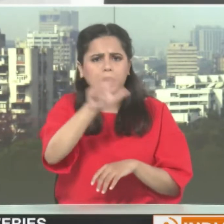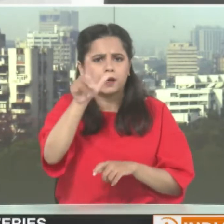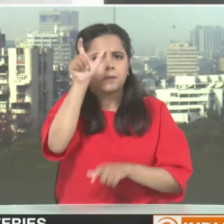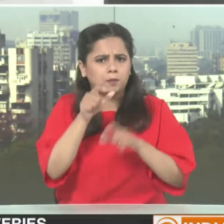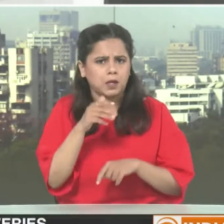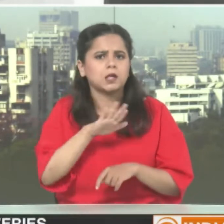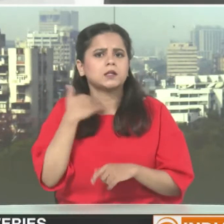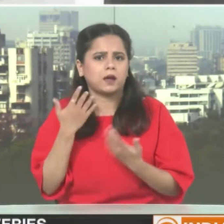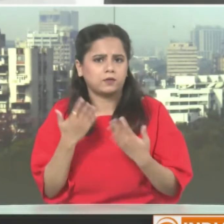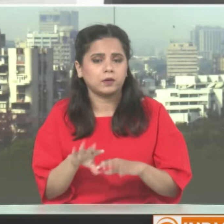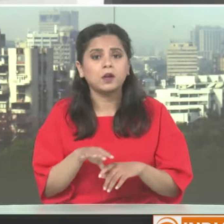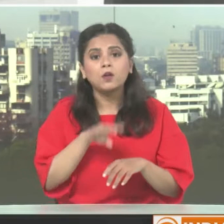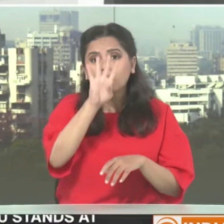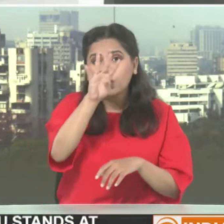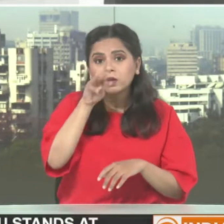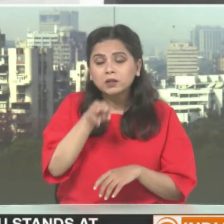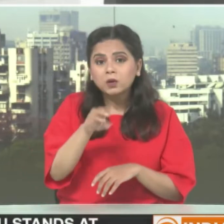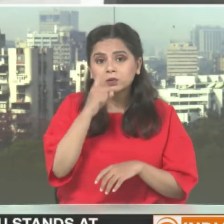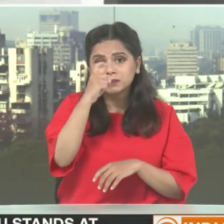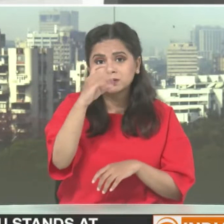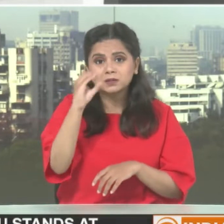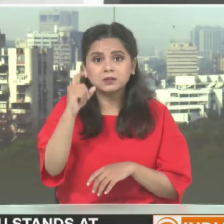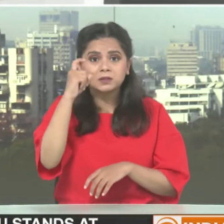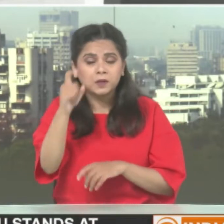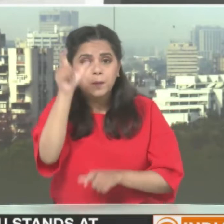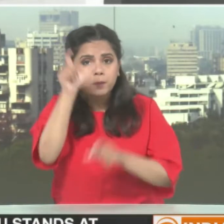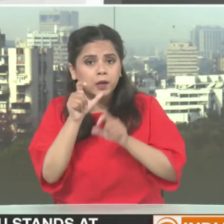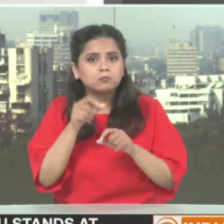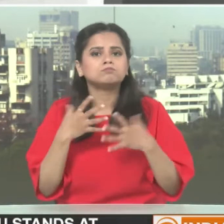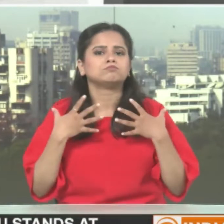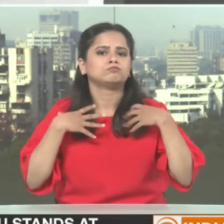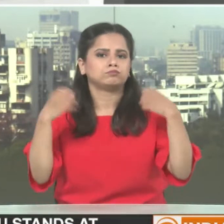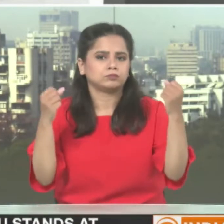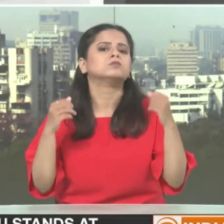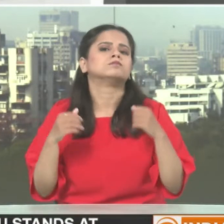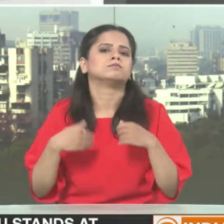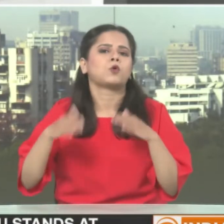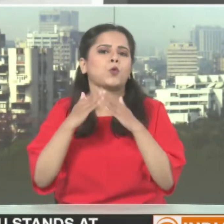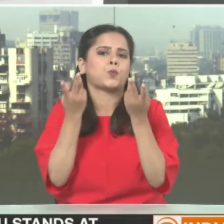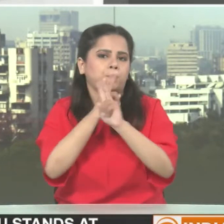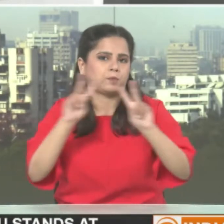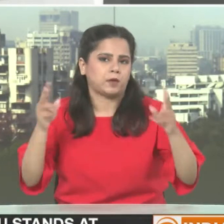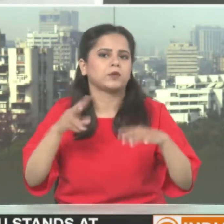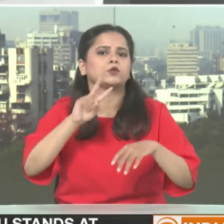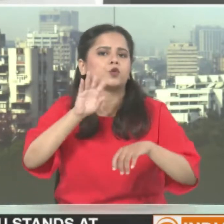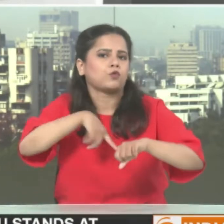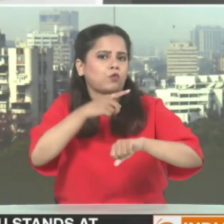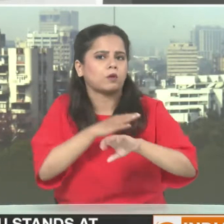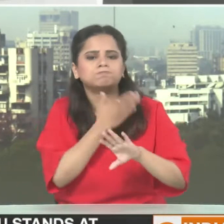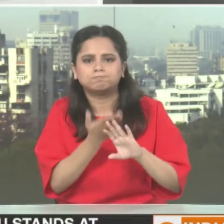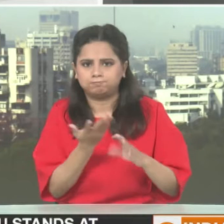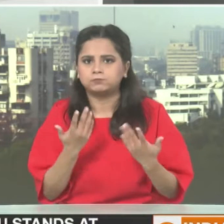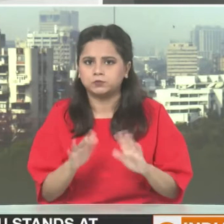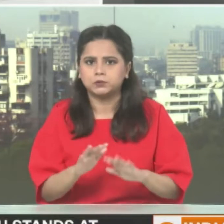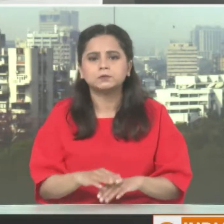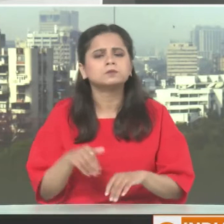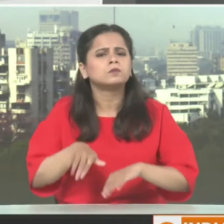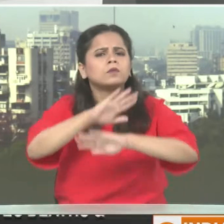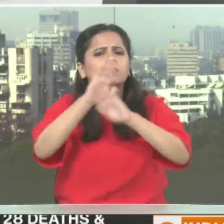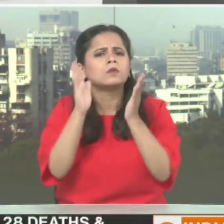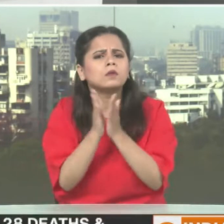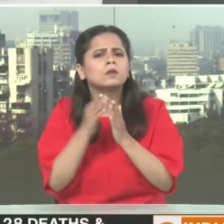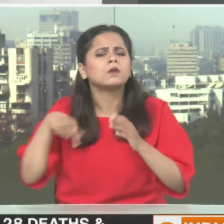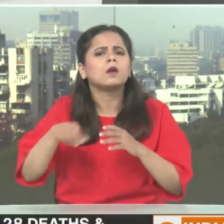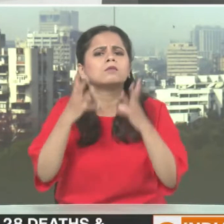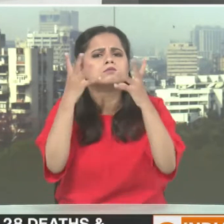were reported, while 4,707 patients were discharged in the past 24 hours. The total number